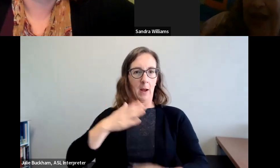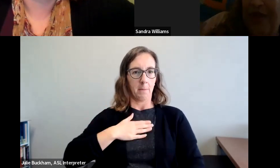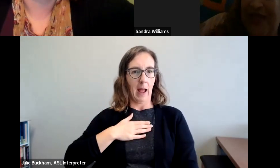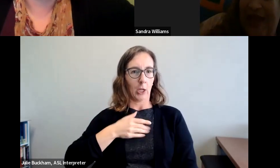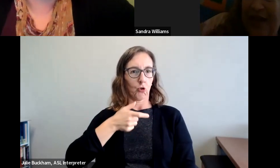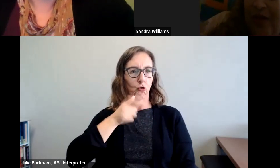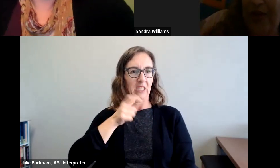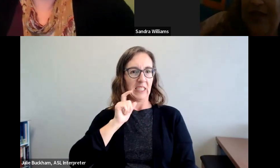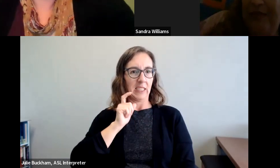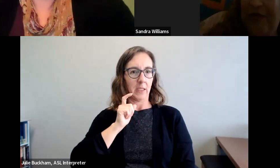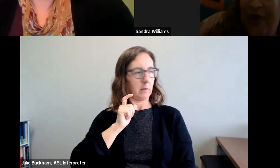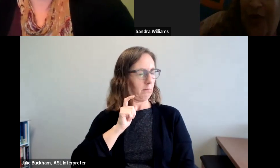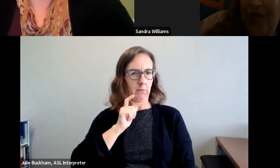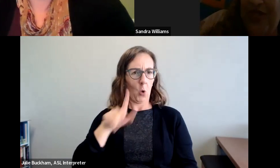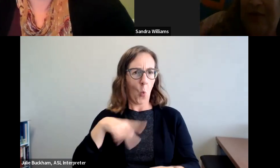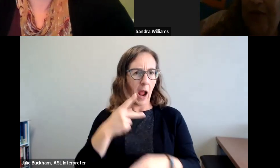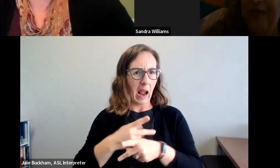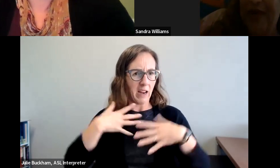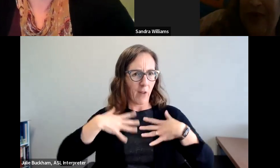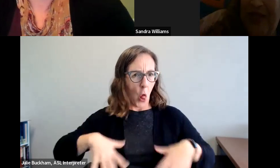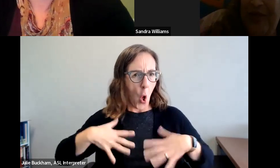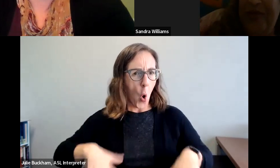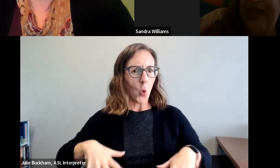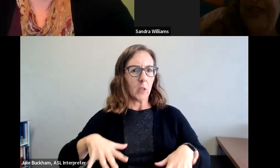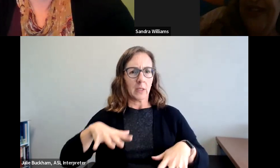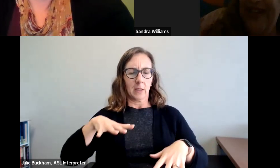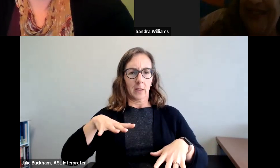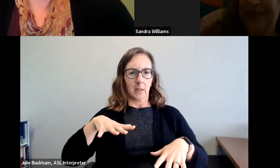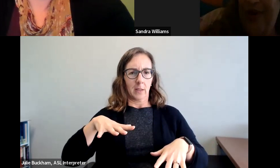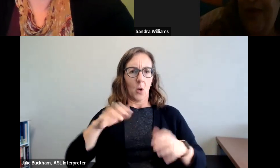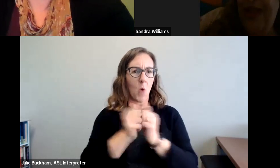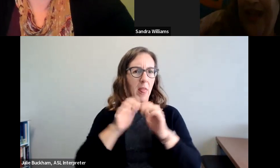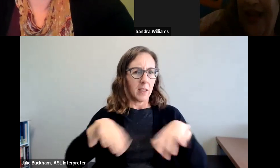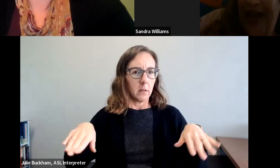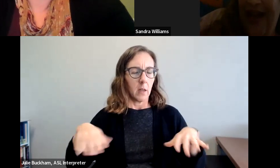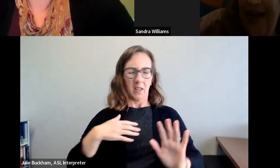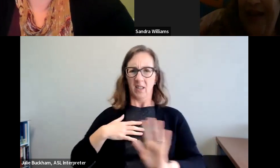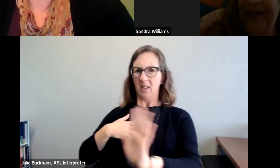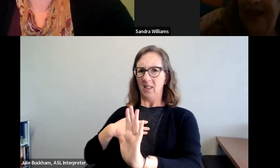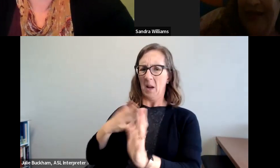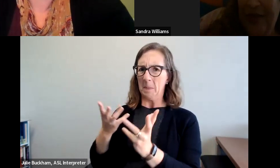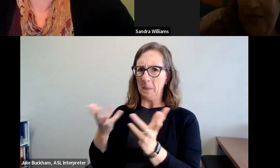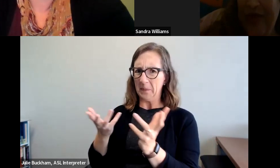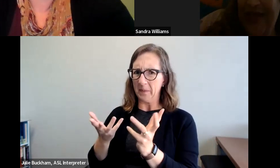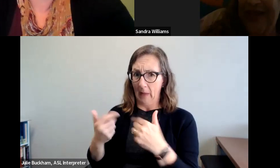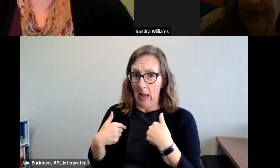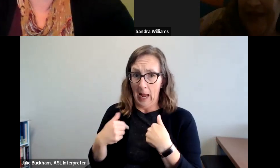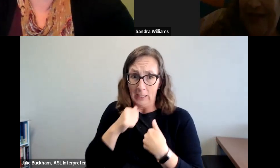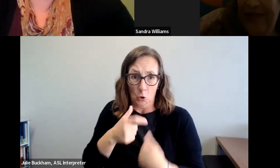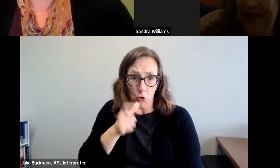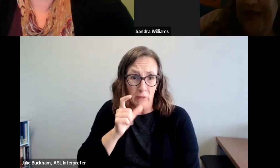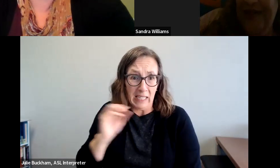drinking habits and what type of clothes I wore around my children. And I said, well, I don't drink.